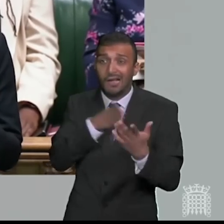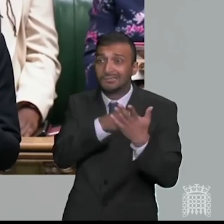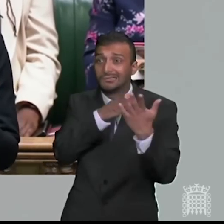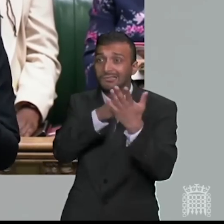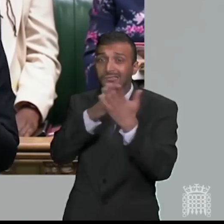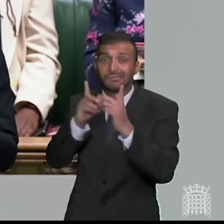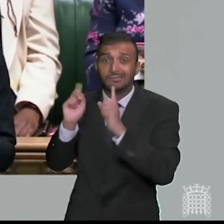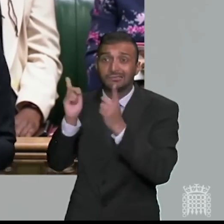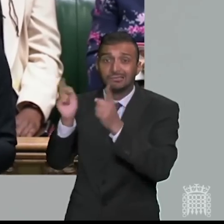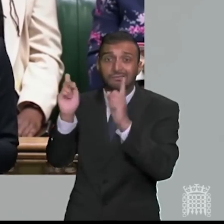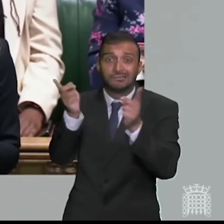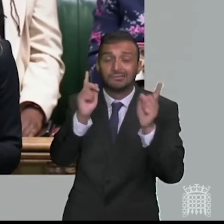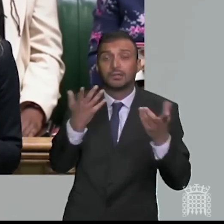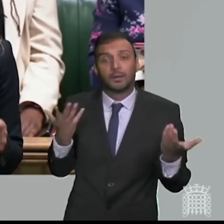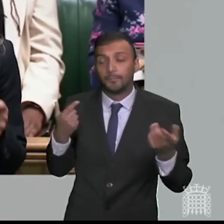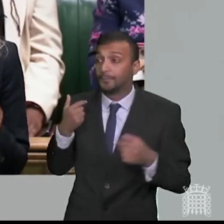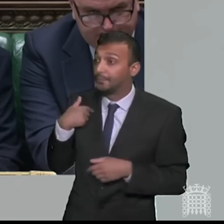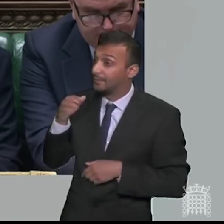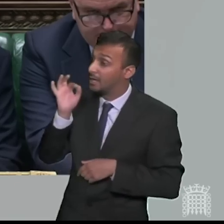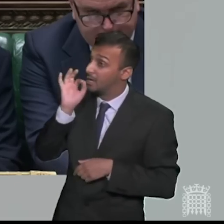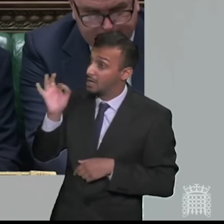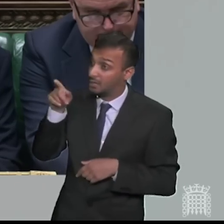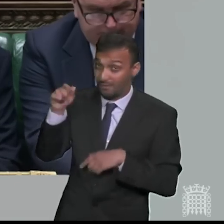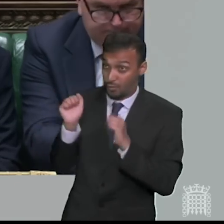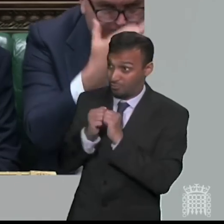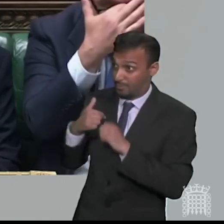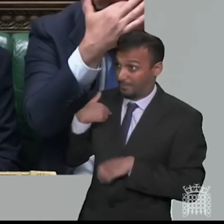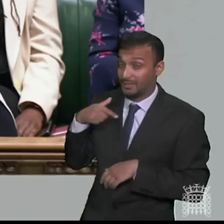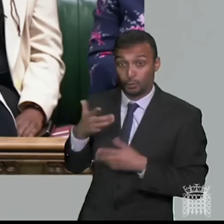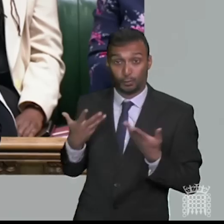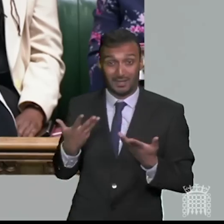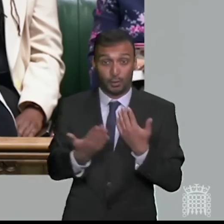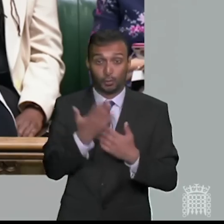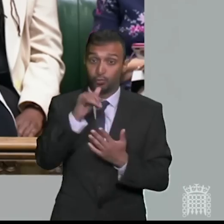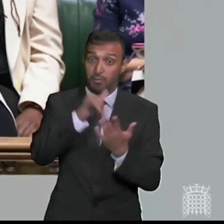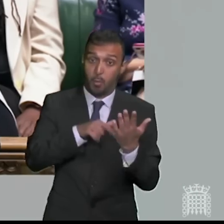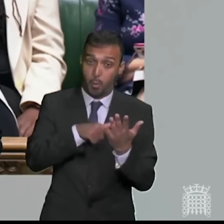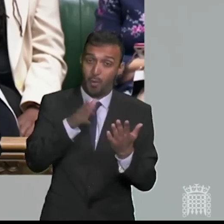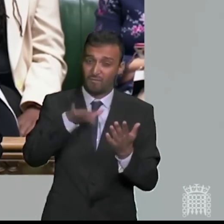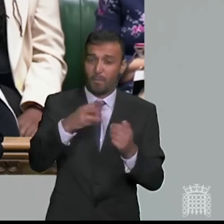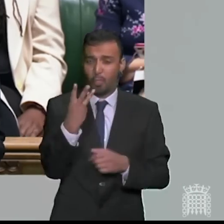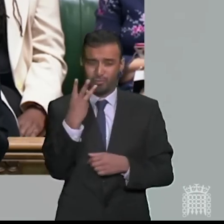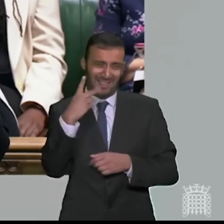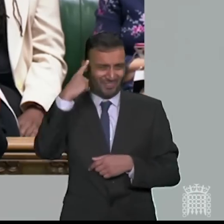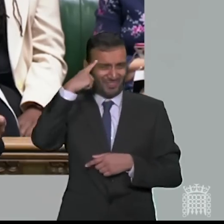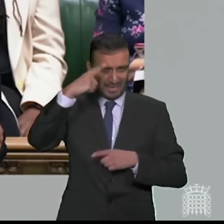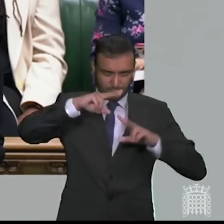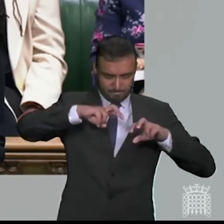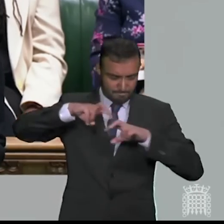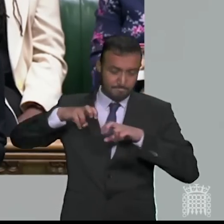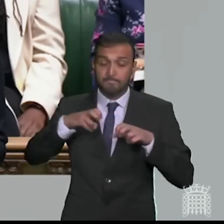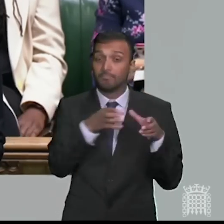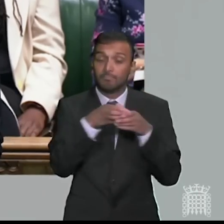me that, as today's report from 3 highly respected think tanks suggests, After a decade of underinvestment, our beloved